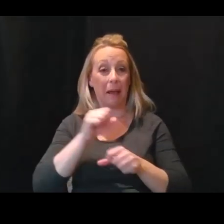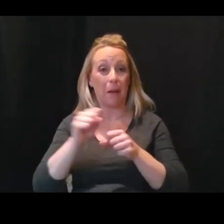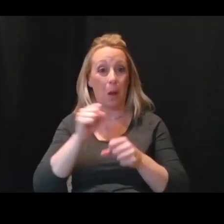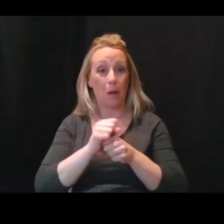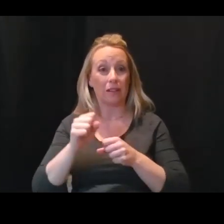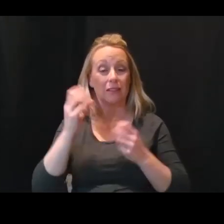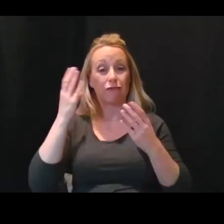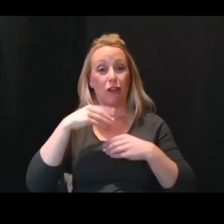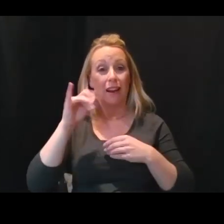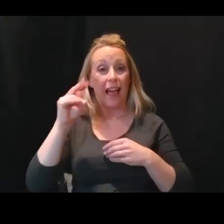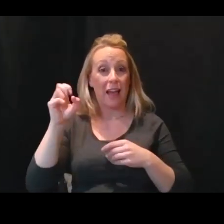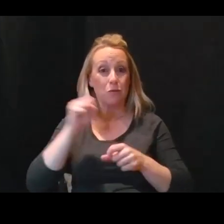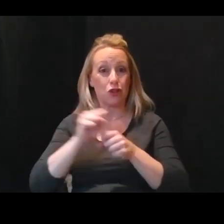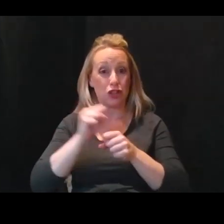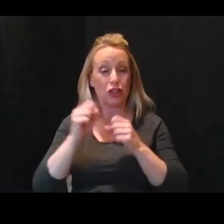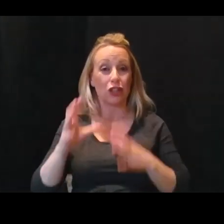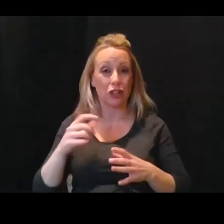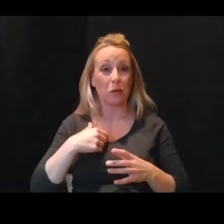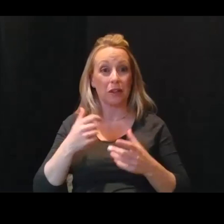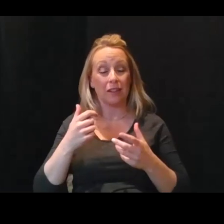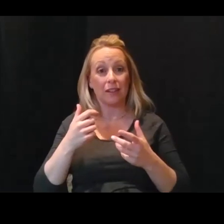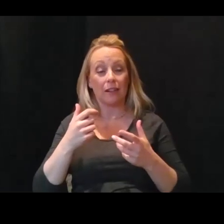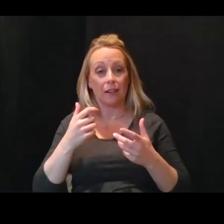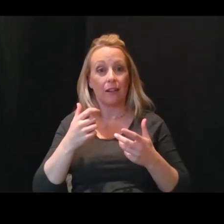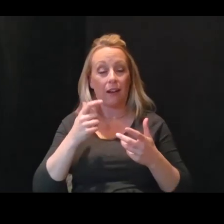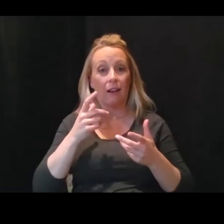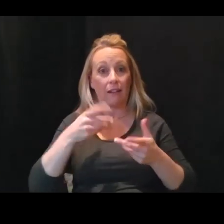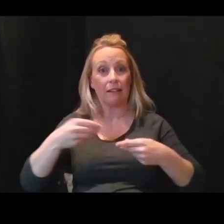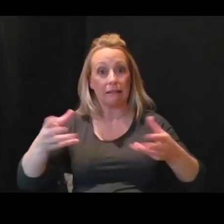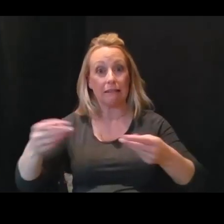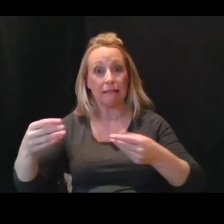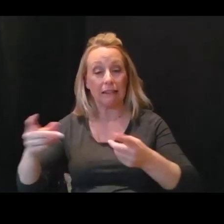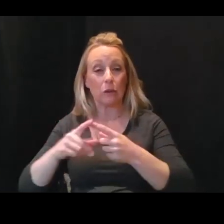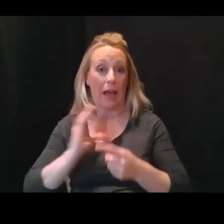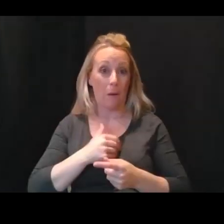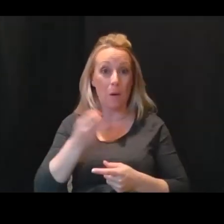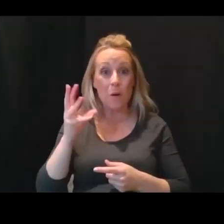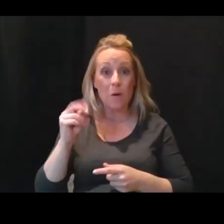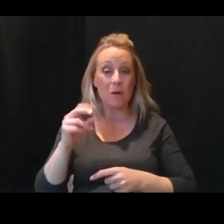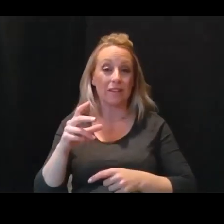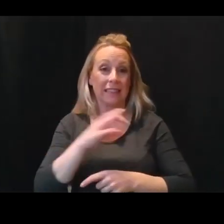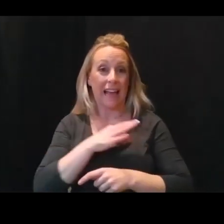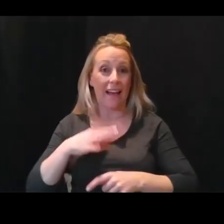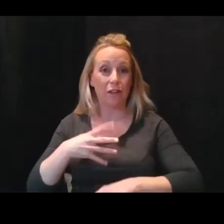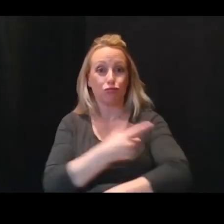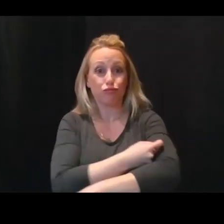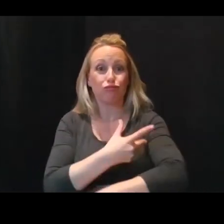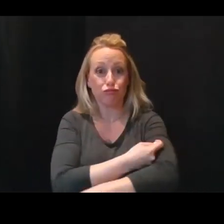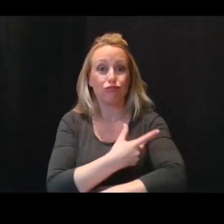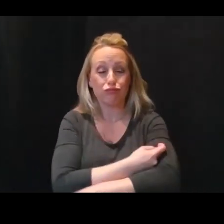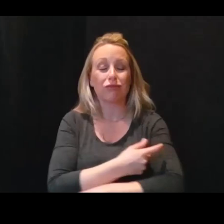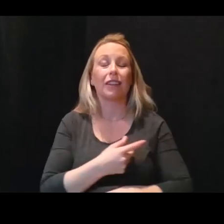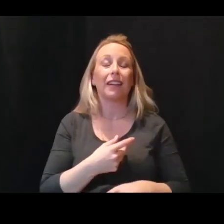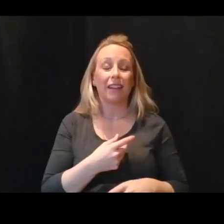workers. So we're working through our own staff, and that's been great to get this far down the road on